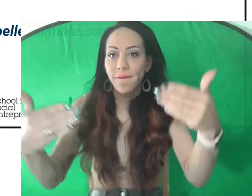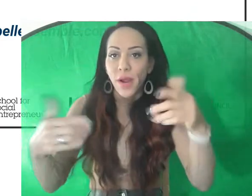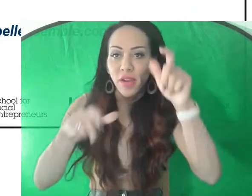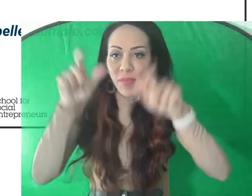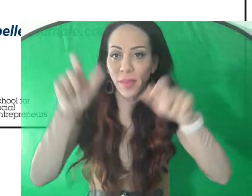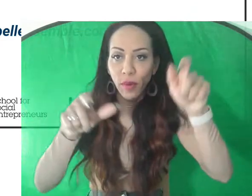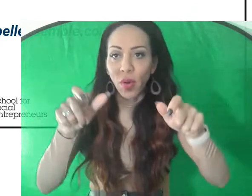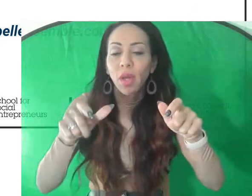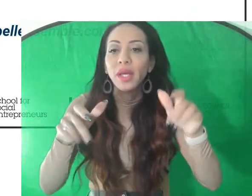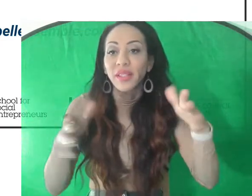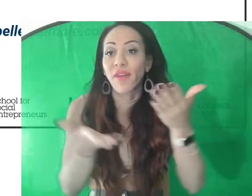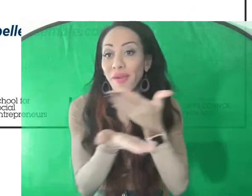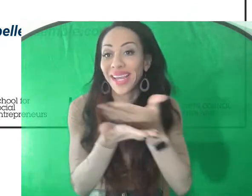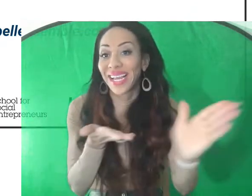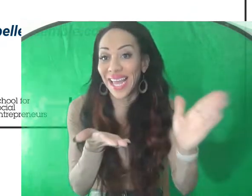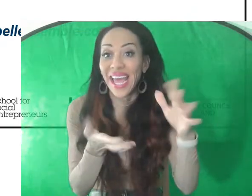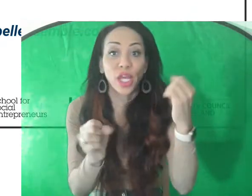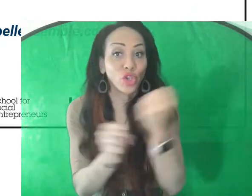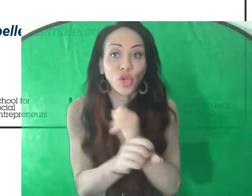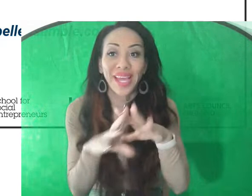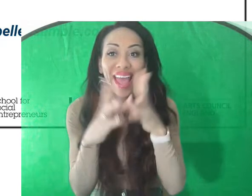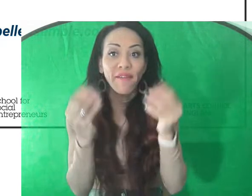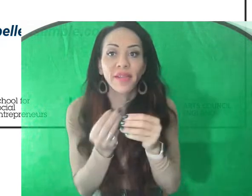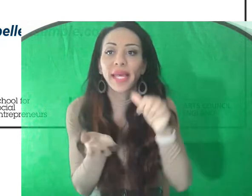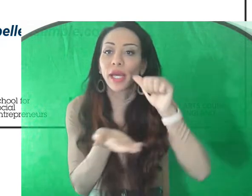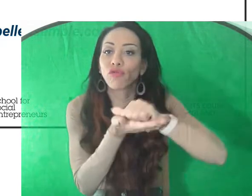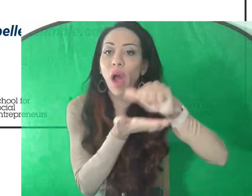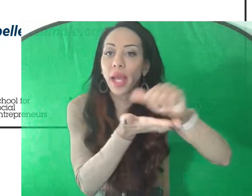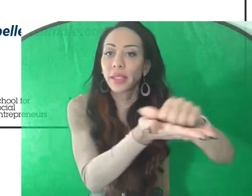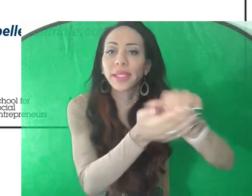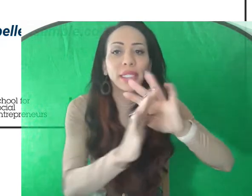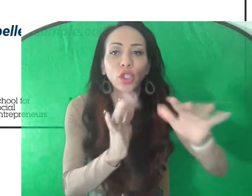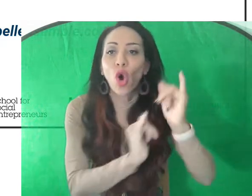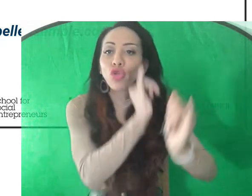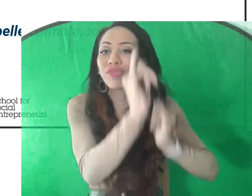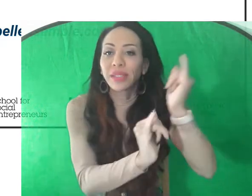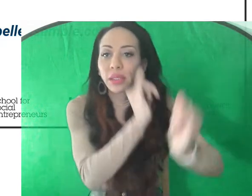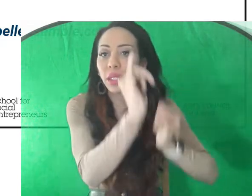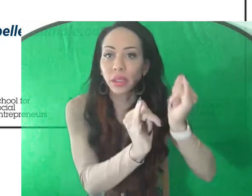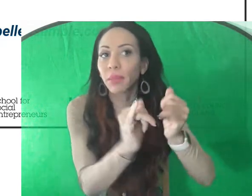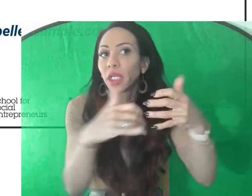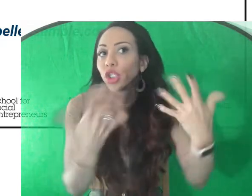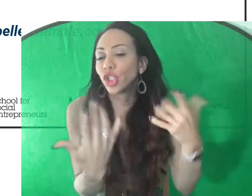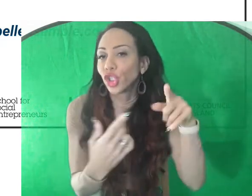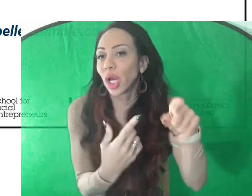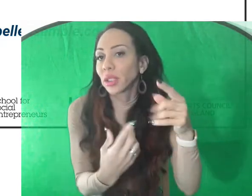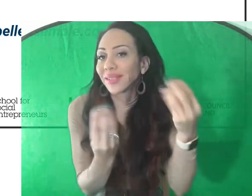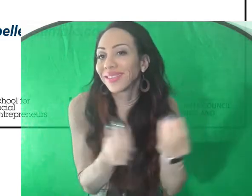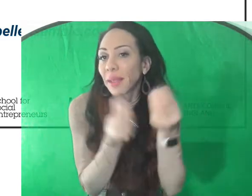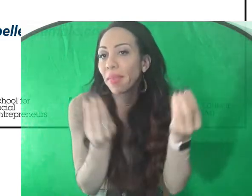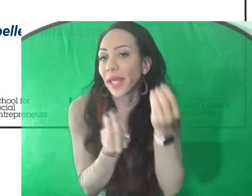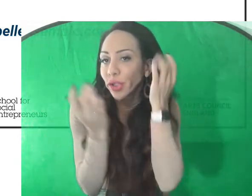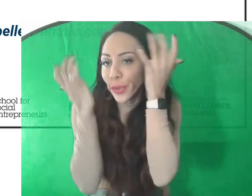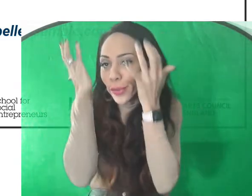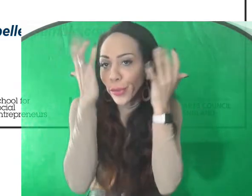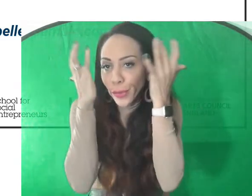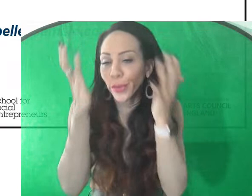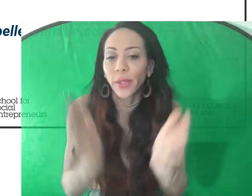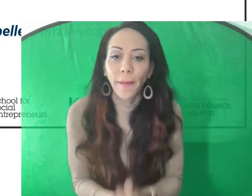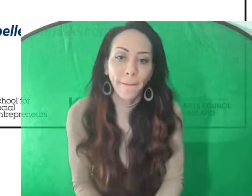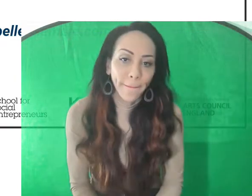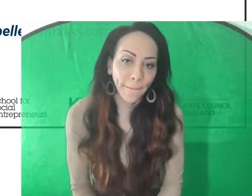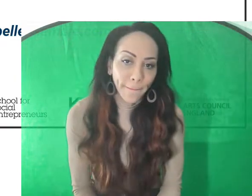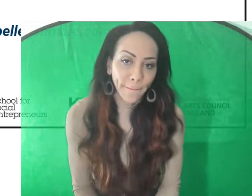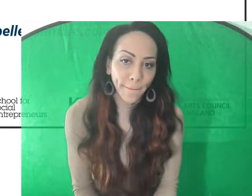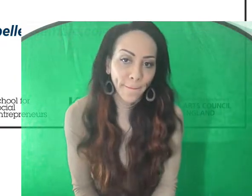it, clear that you're certainly, doing yeah. everything right. So it's not a criticism of you. It's just like No, I really appreciate Yeah. you bringing Yeah, that yeah, up, yeah, and I don't yeah. think it's Yeah. something that we've